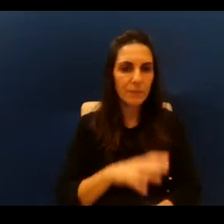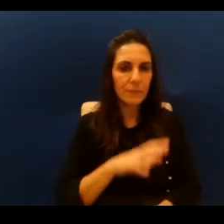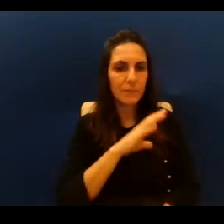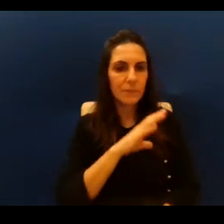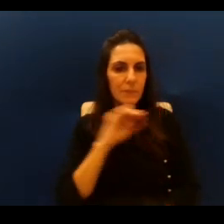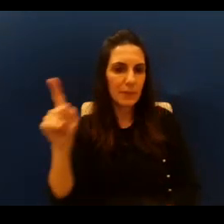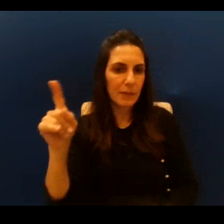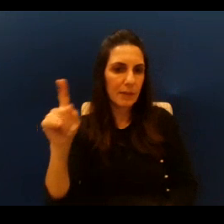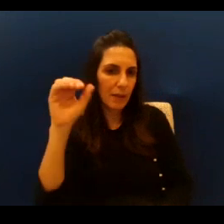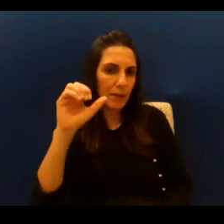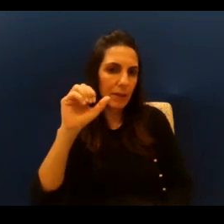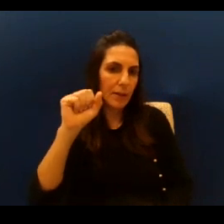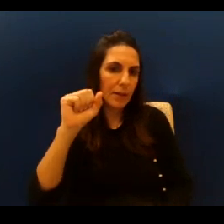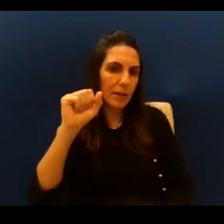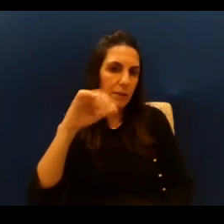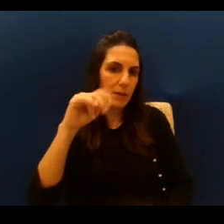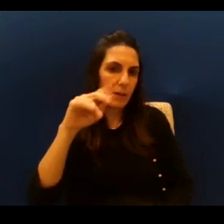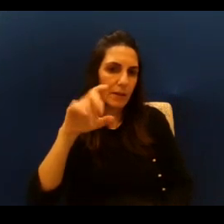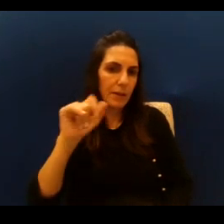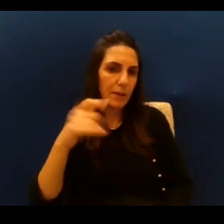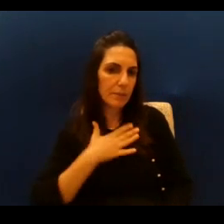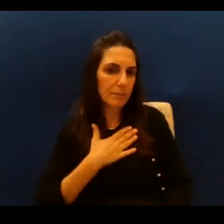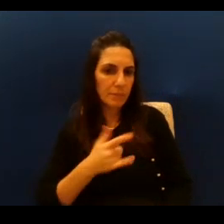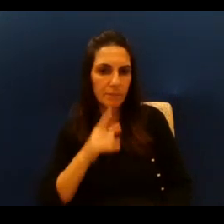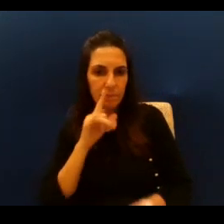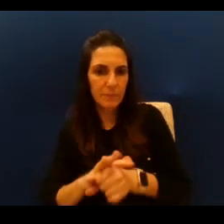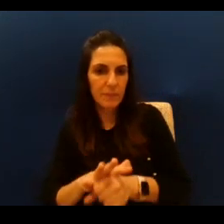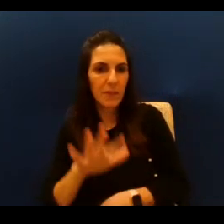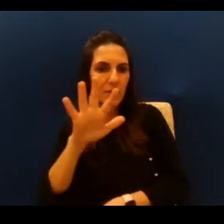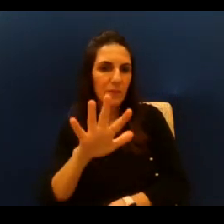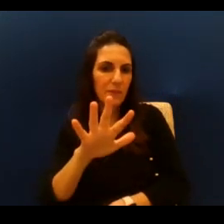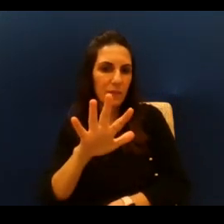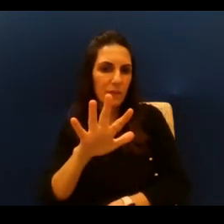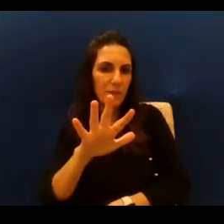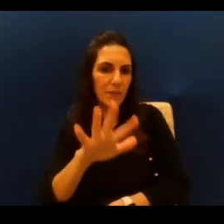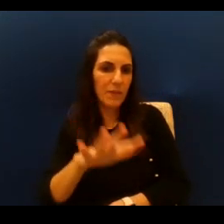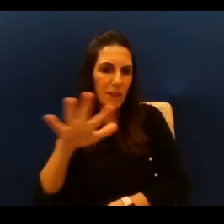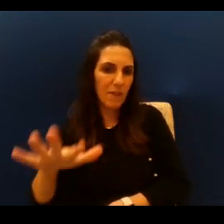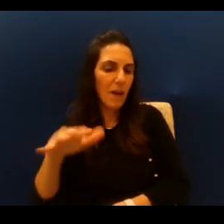Mr. Sweezy had committed $50,000 for the tenant build out.